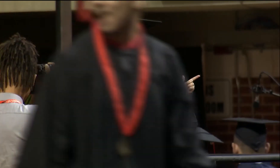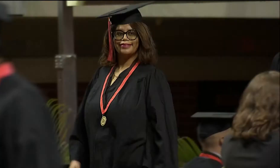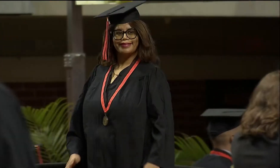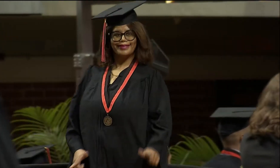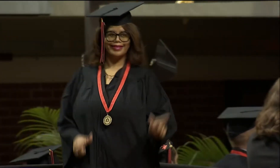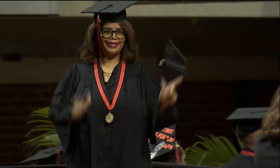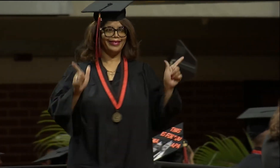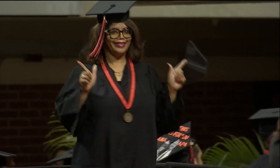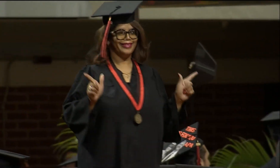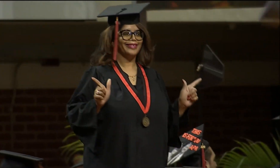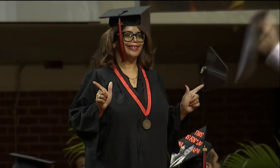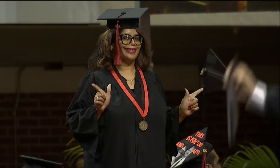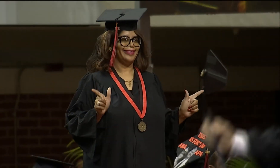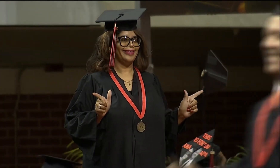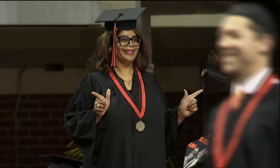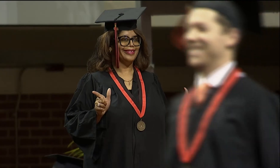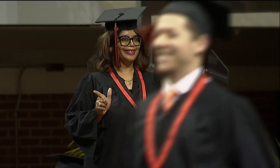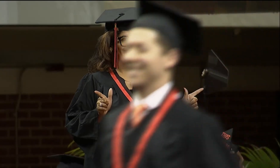Kayla Nunez.